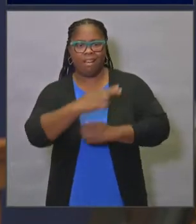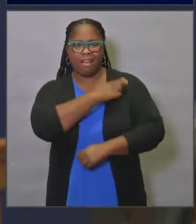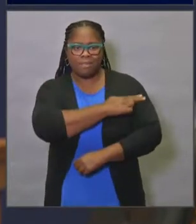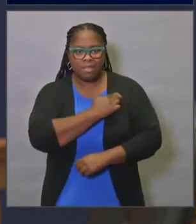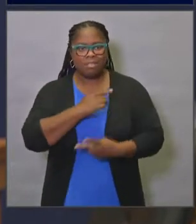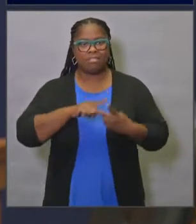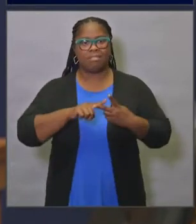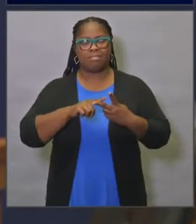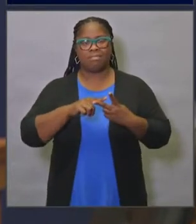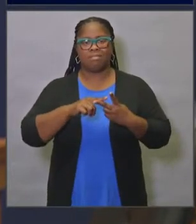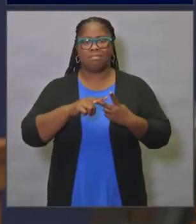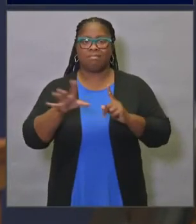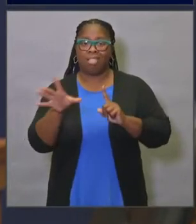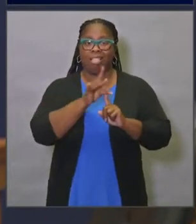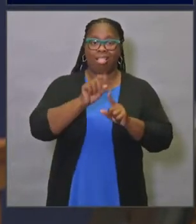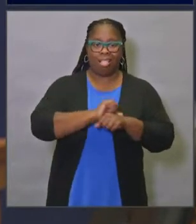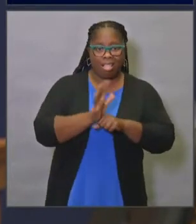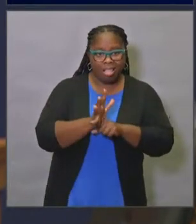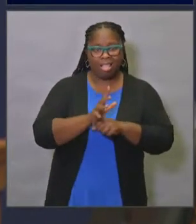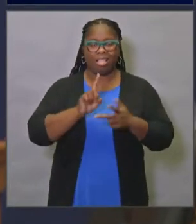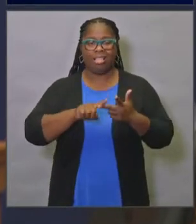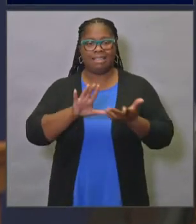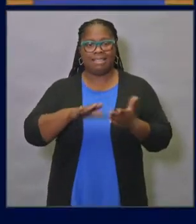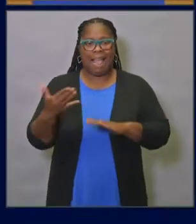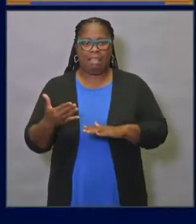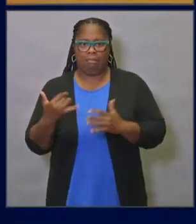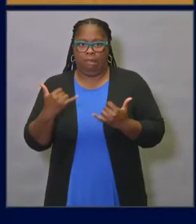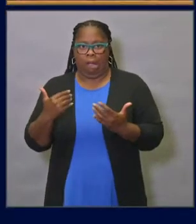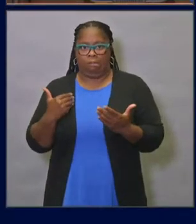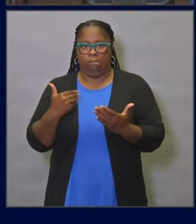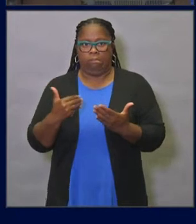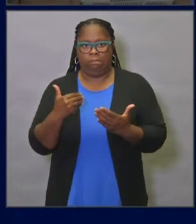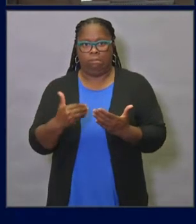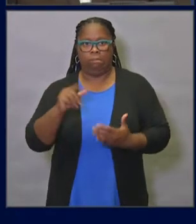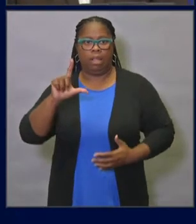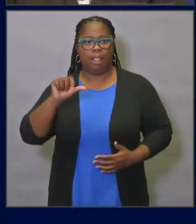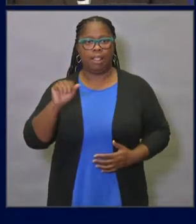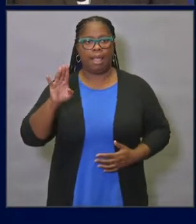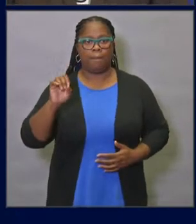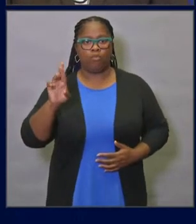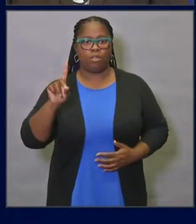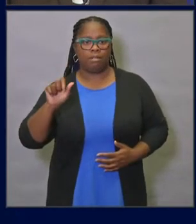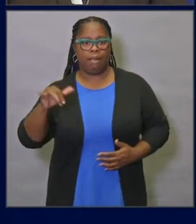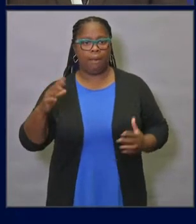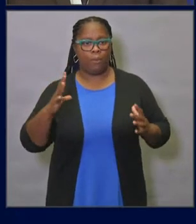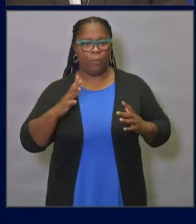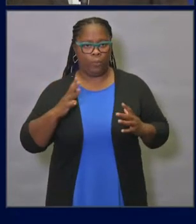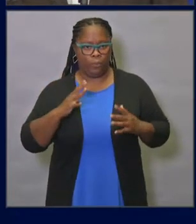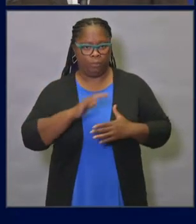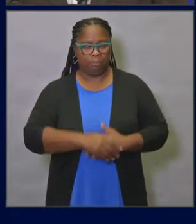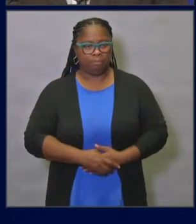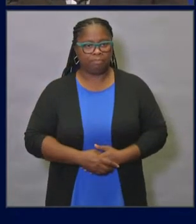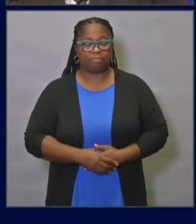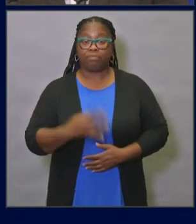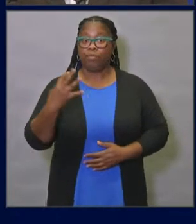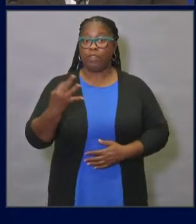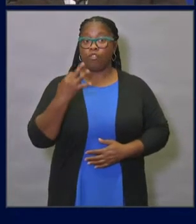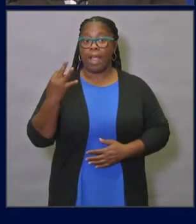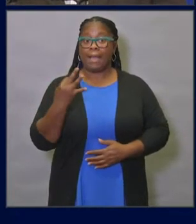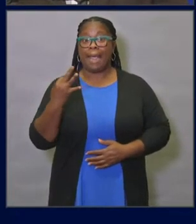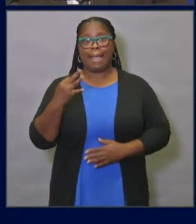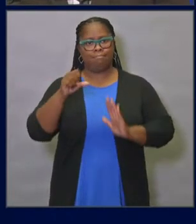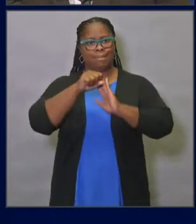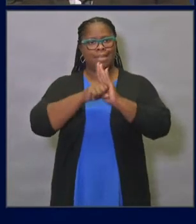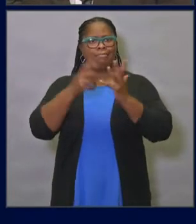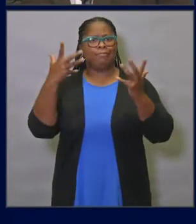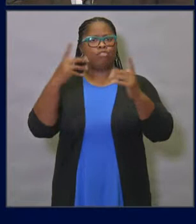Day weekend approaches. Let's show the first slide. On Friday at midday, the state announced a new tiered